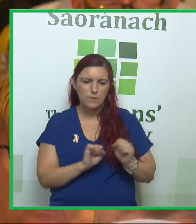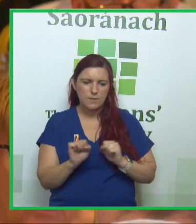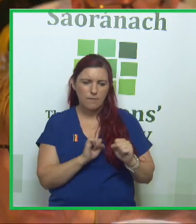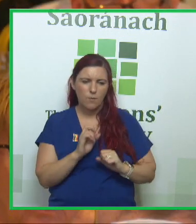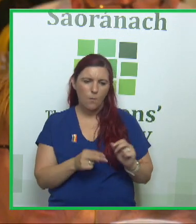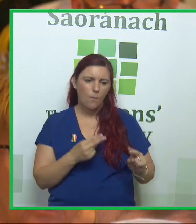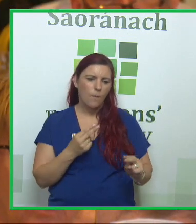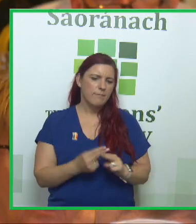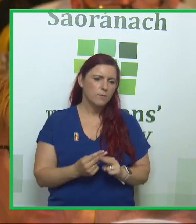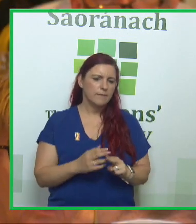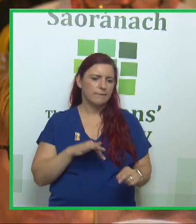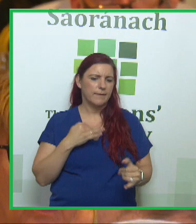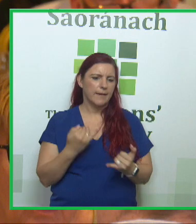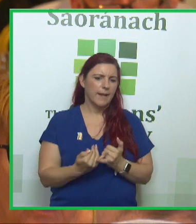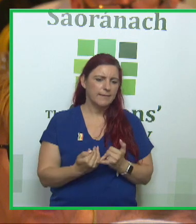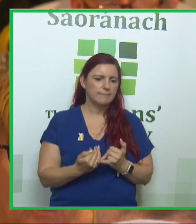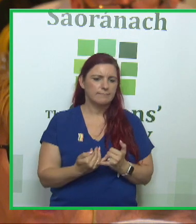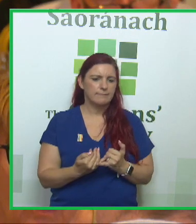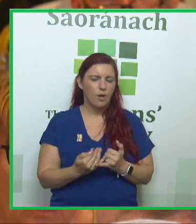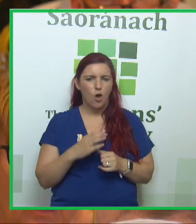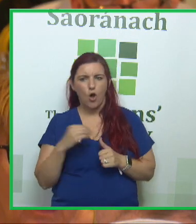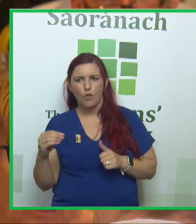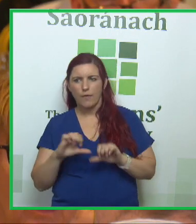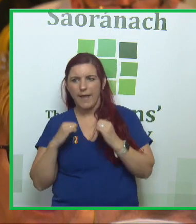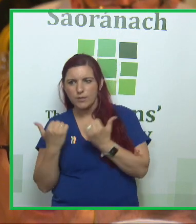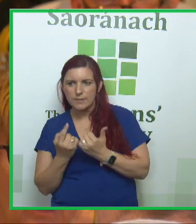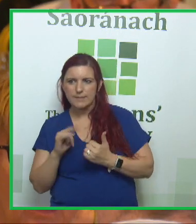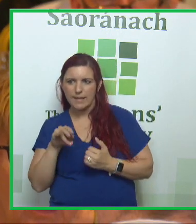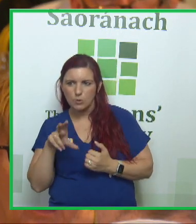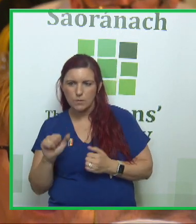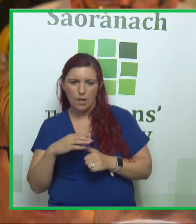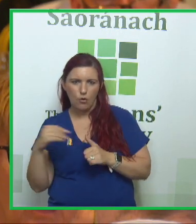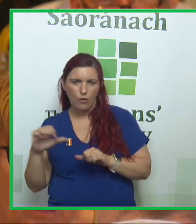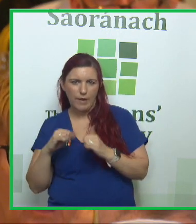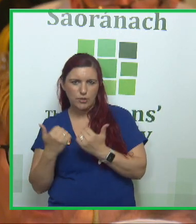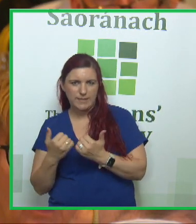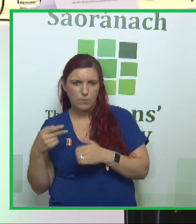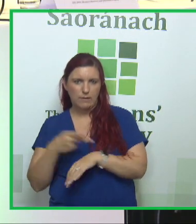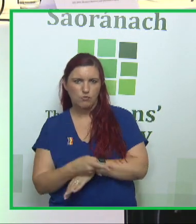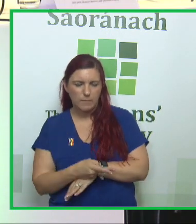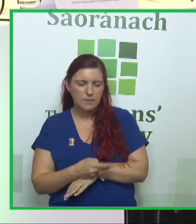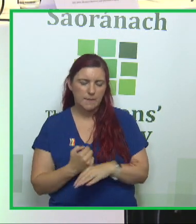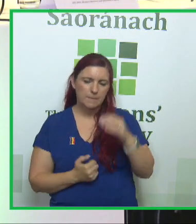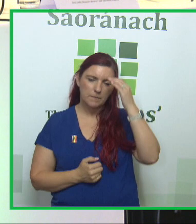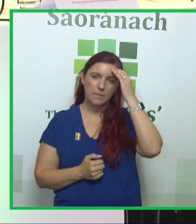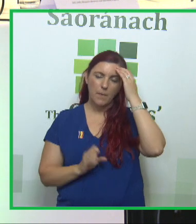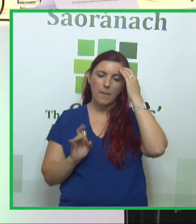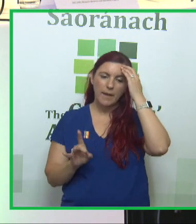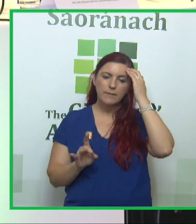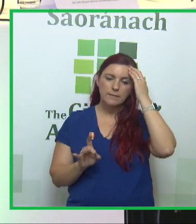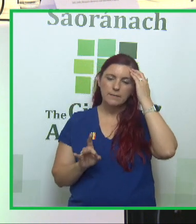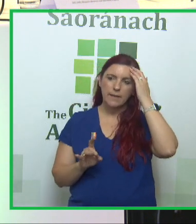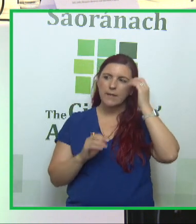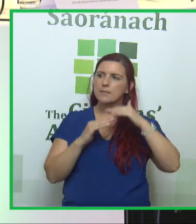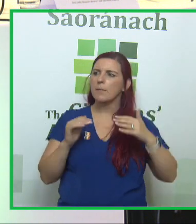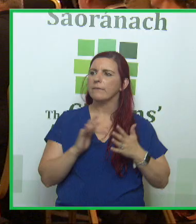without intervention of other agencies such as TUSLA or the Gardaí. Thank you. Okay, and table